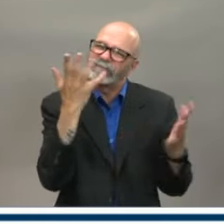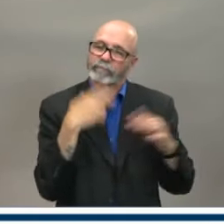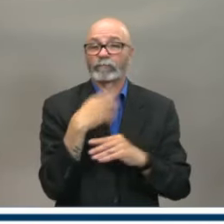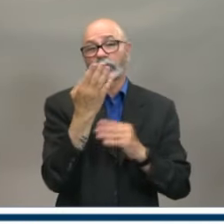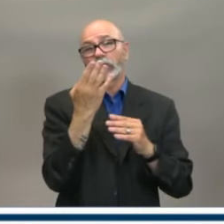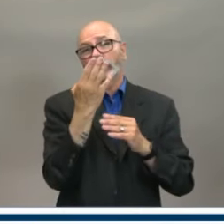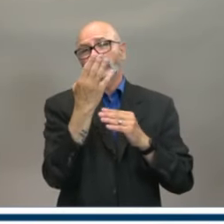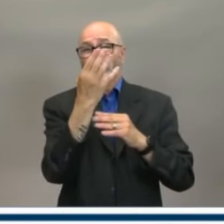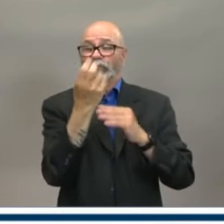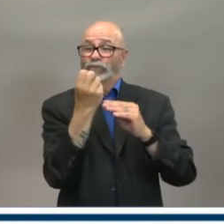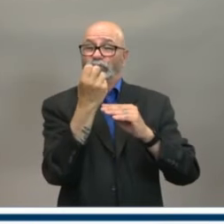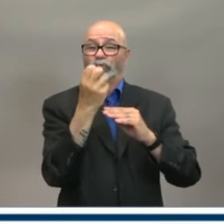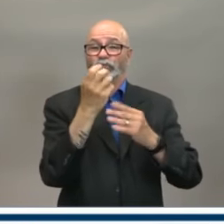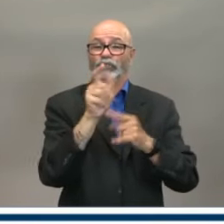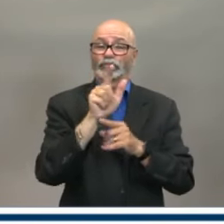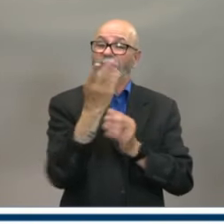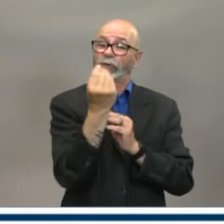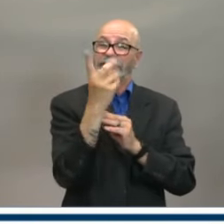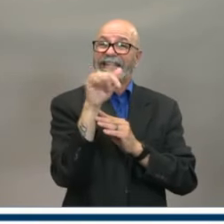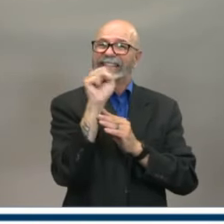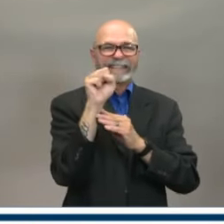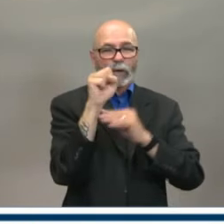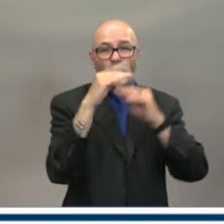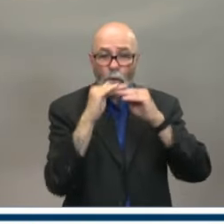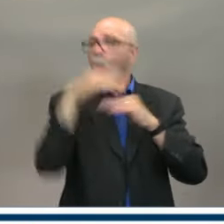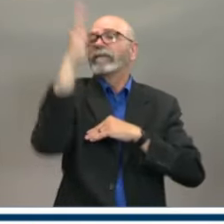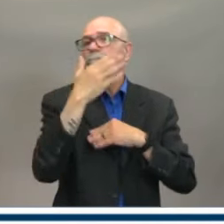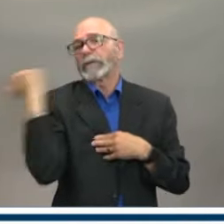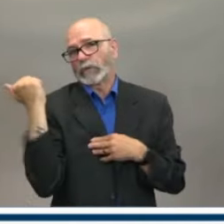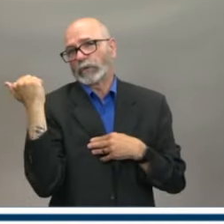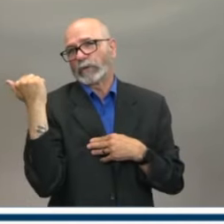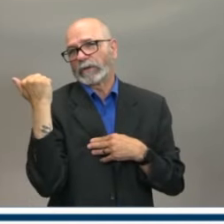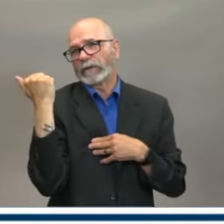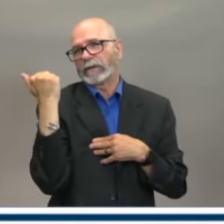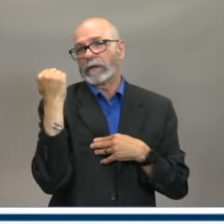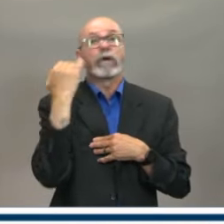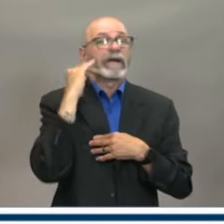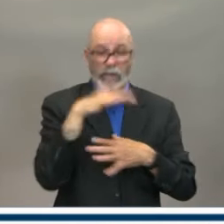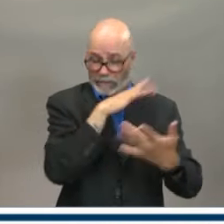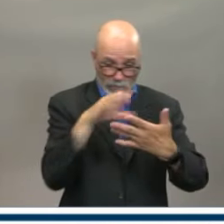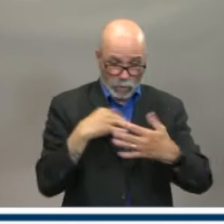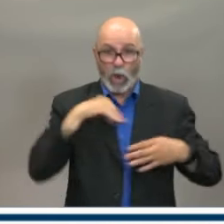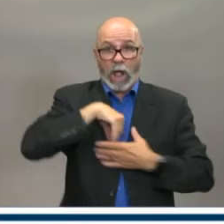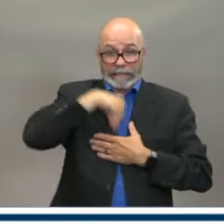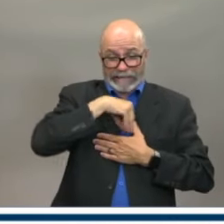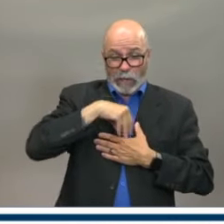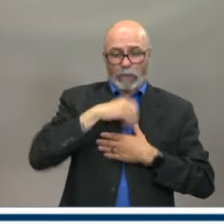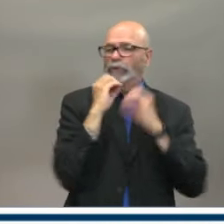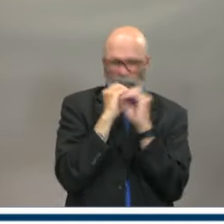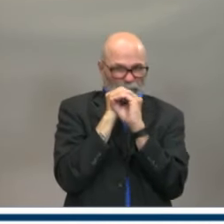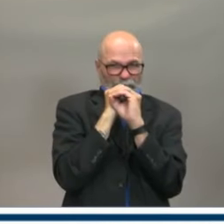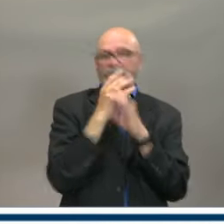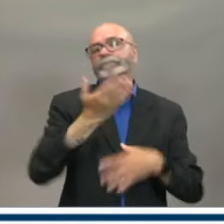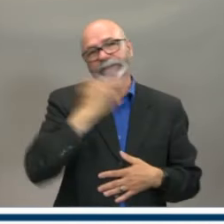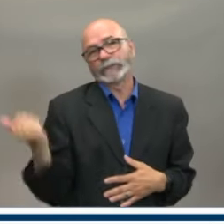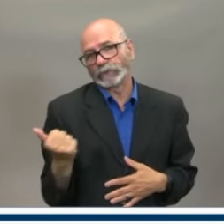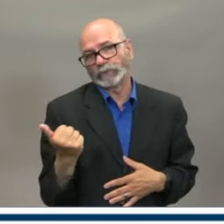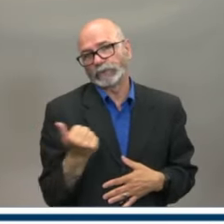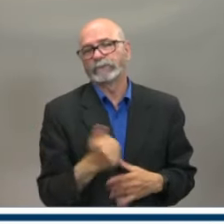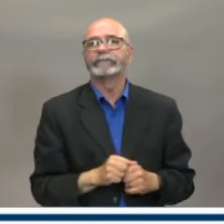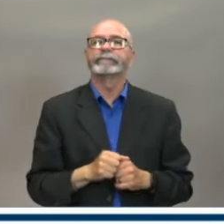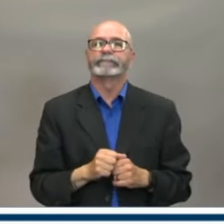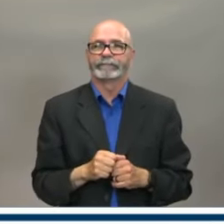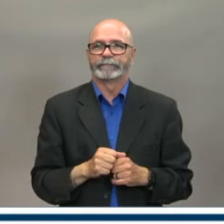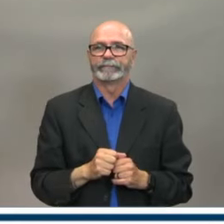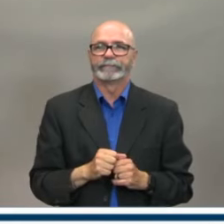sustained little to no new cases on an ongoing basis before we can reach